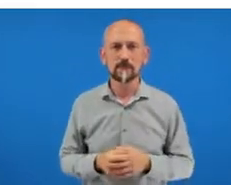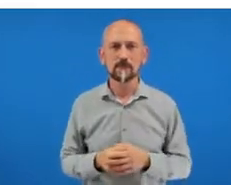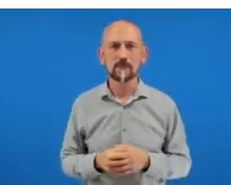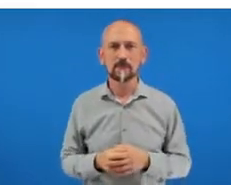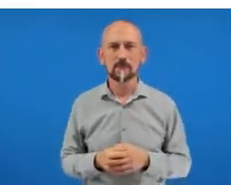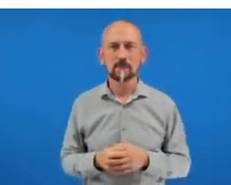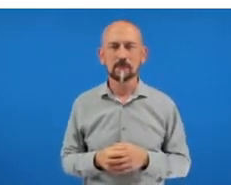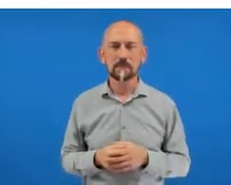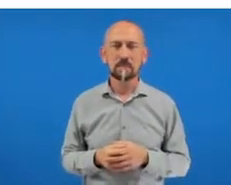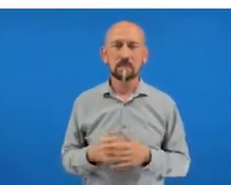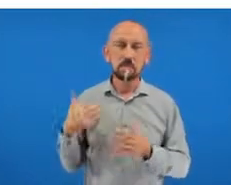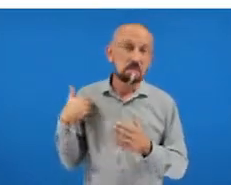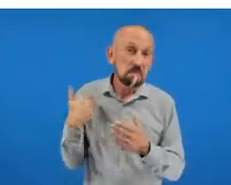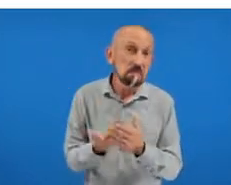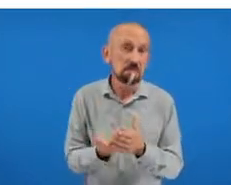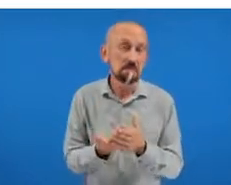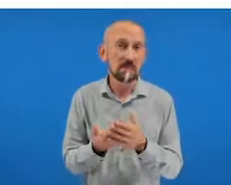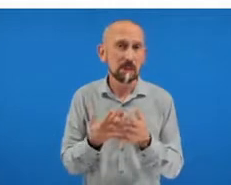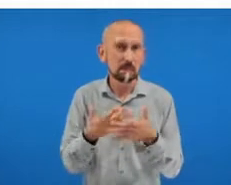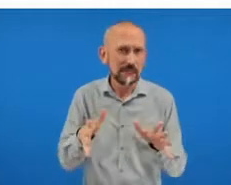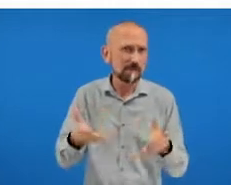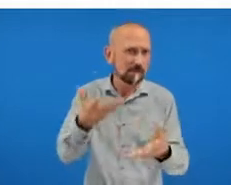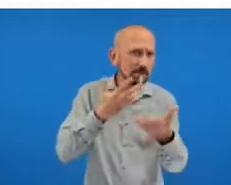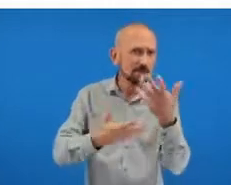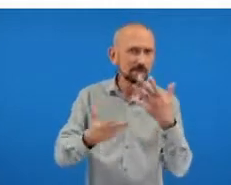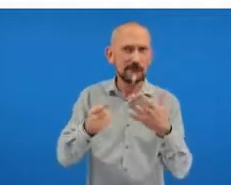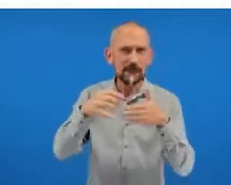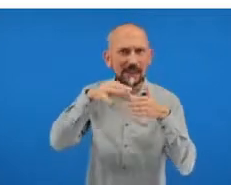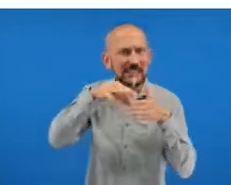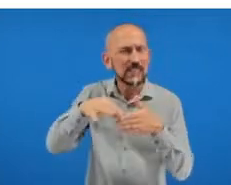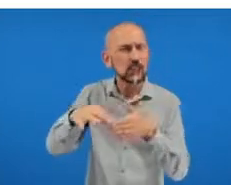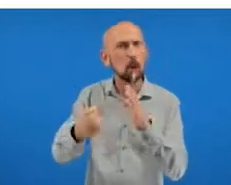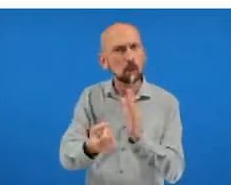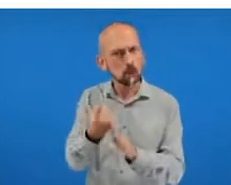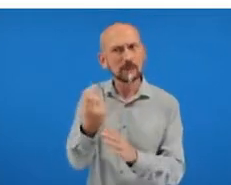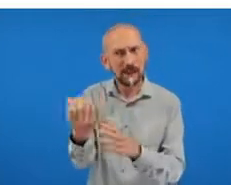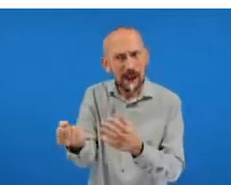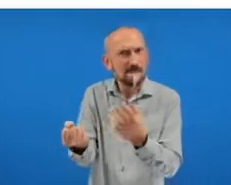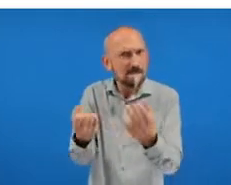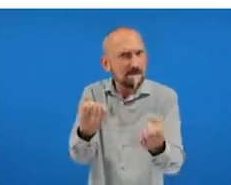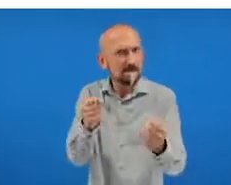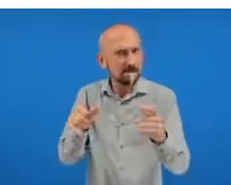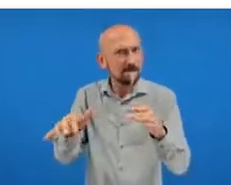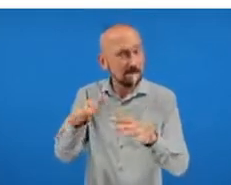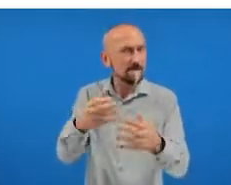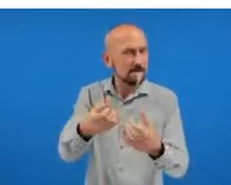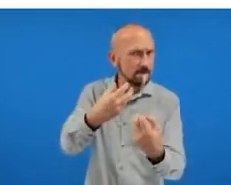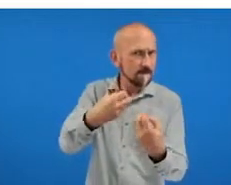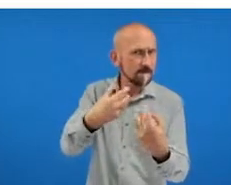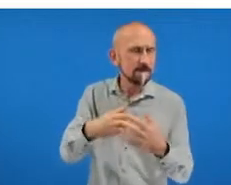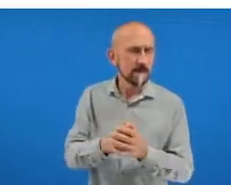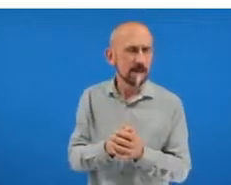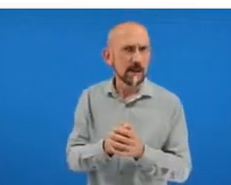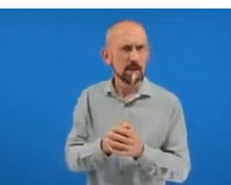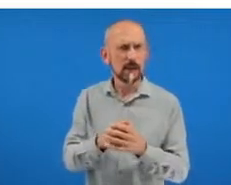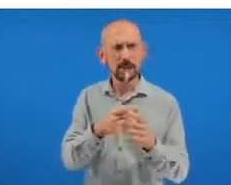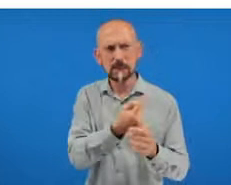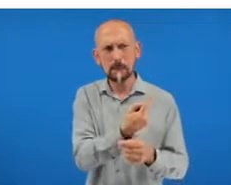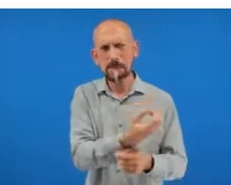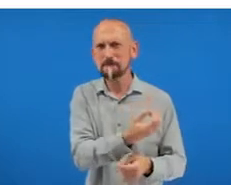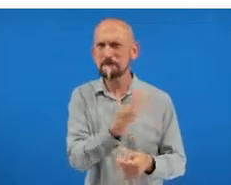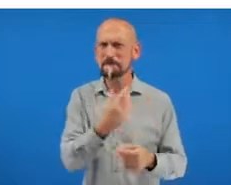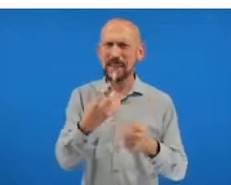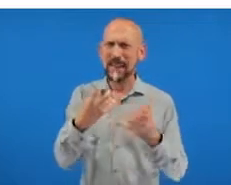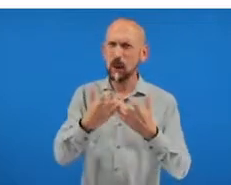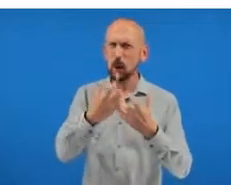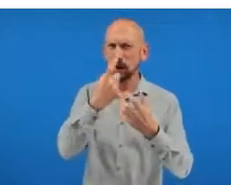about the leadership opportunities that are around, but there's been a reflection that how could we have the breadth? So how can